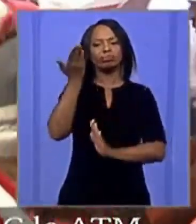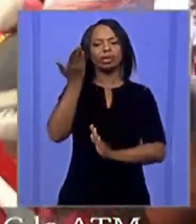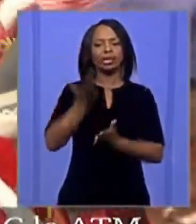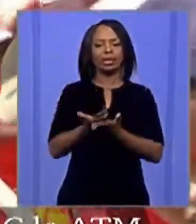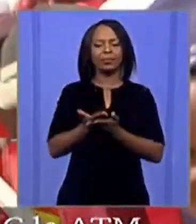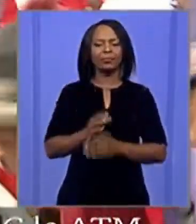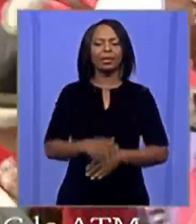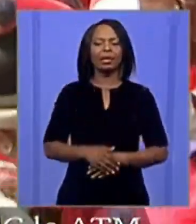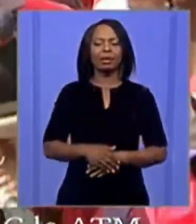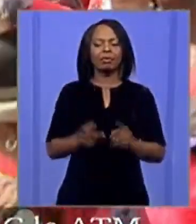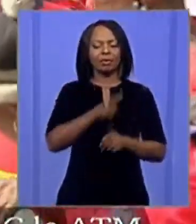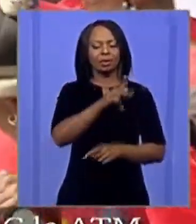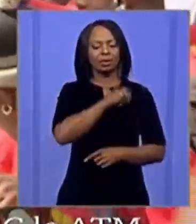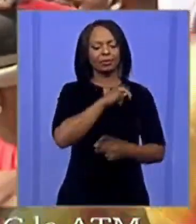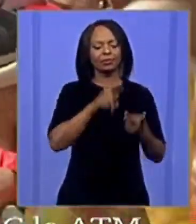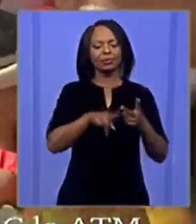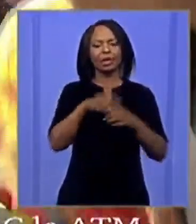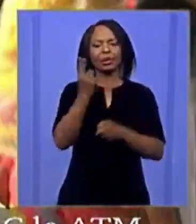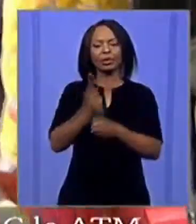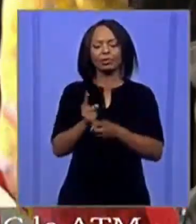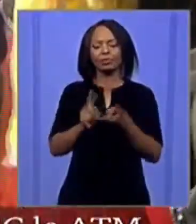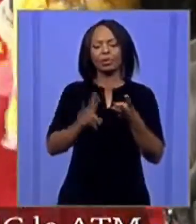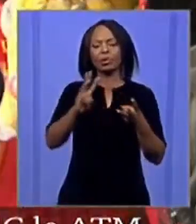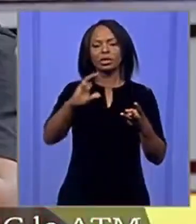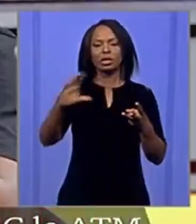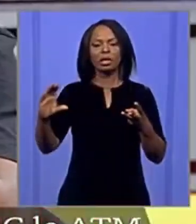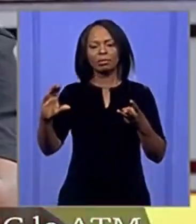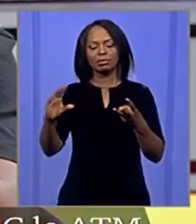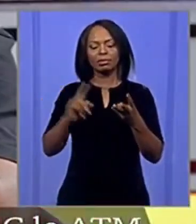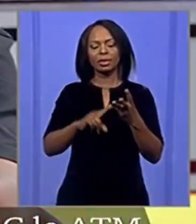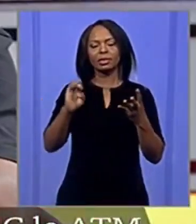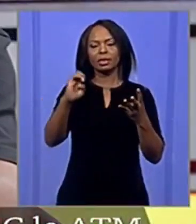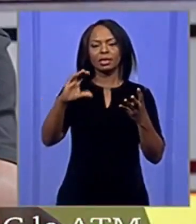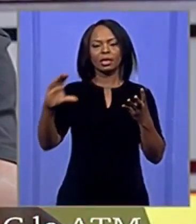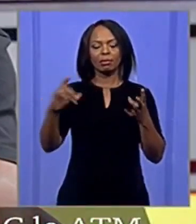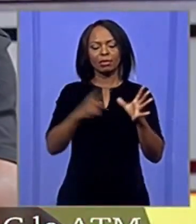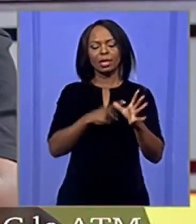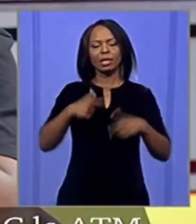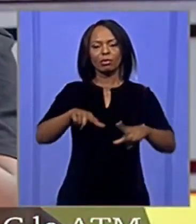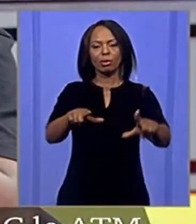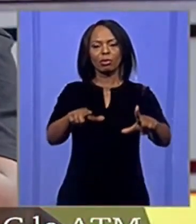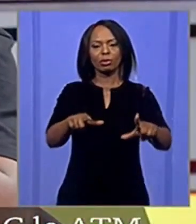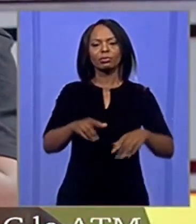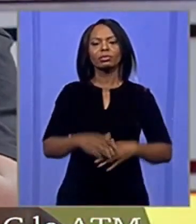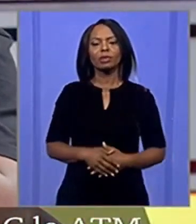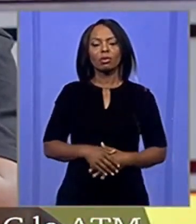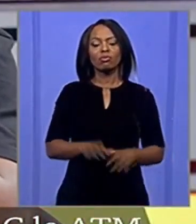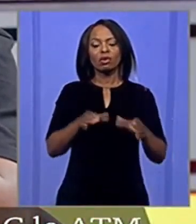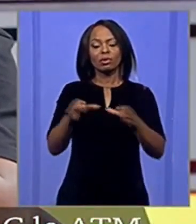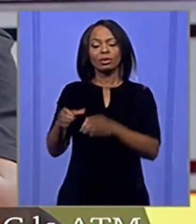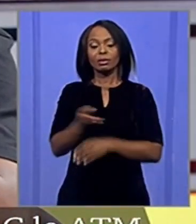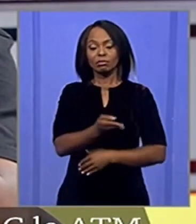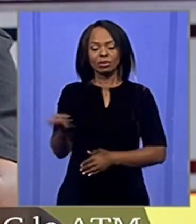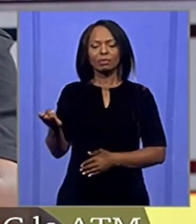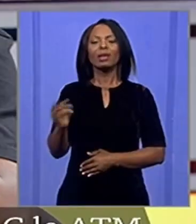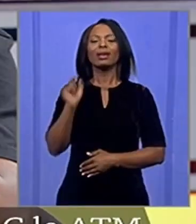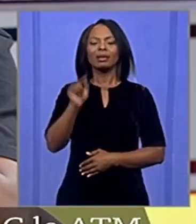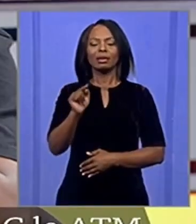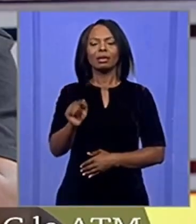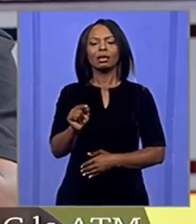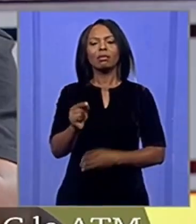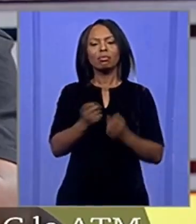from KZN, from Gauteng, from Western Cape, the Eastern Cape, Limpopo, because those are the provinces that